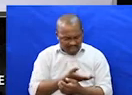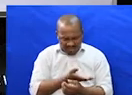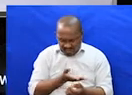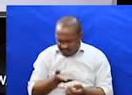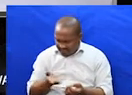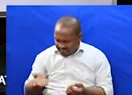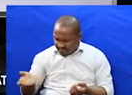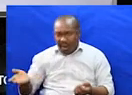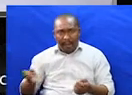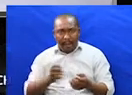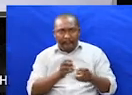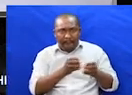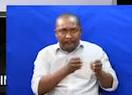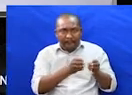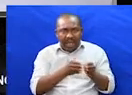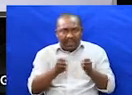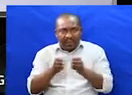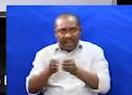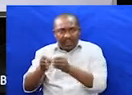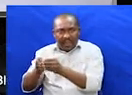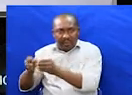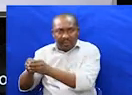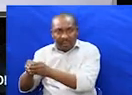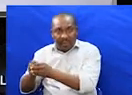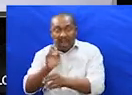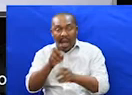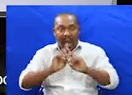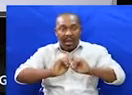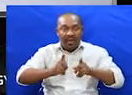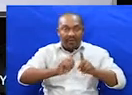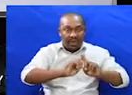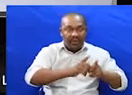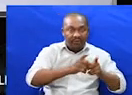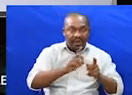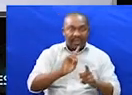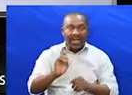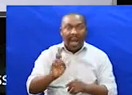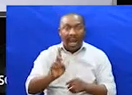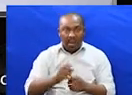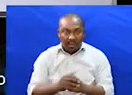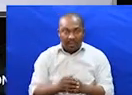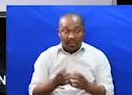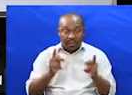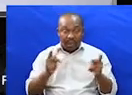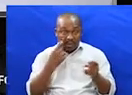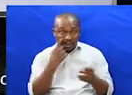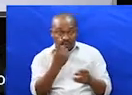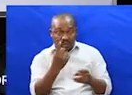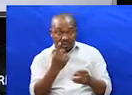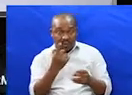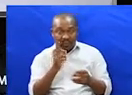parts which represent organic bases, they are of different colors? Of course, you see there is a light